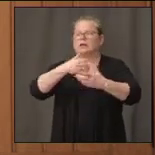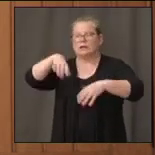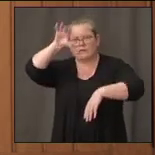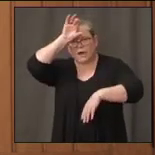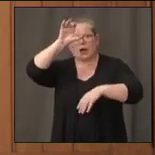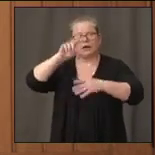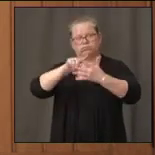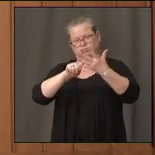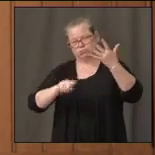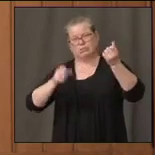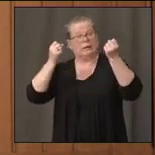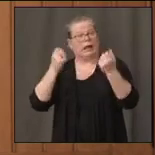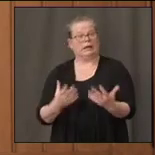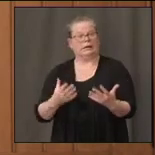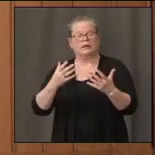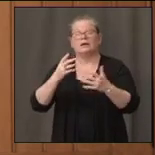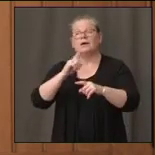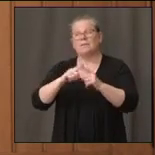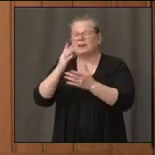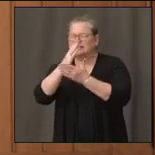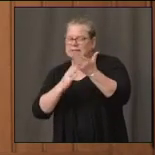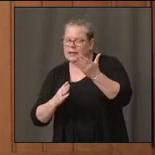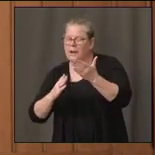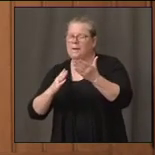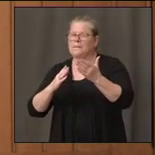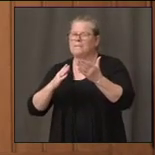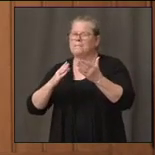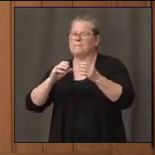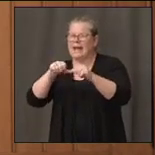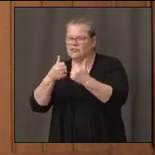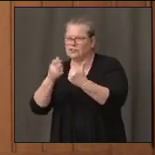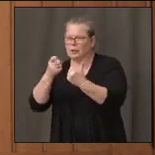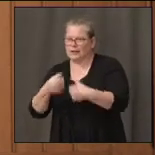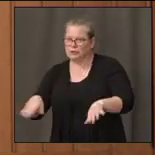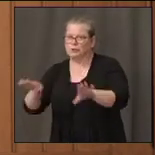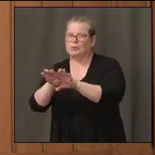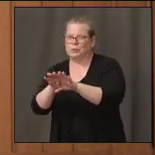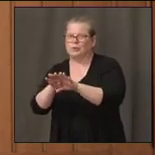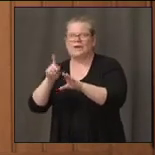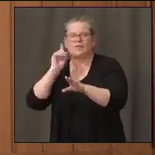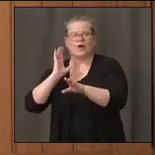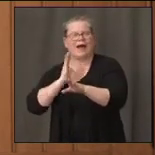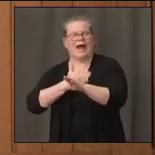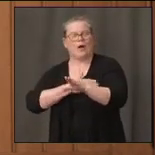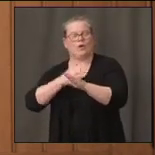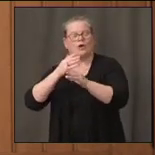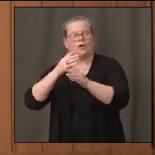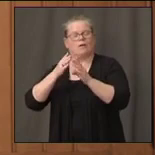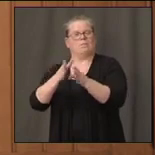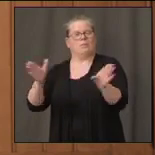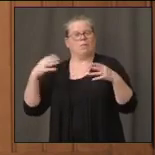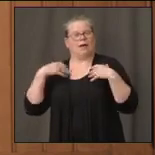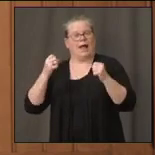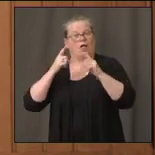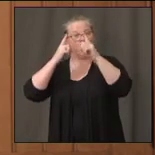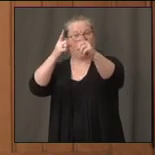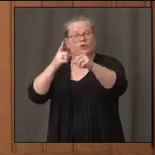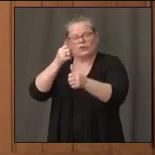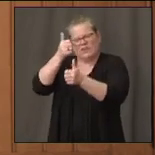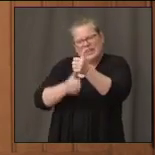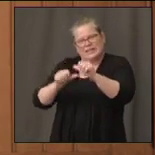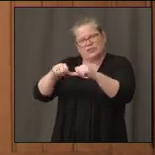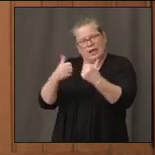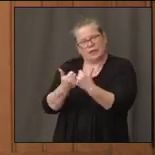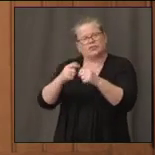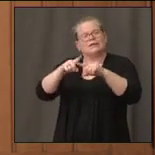to support our public health goals. And so for each agency, it's a very different calculation in terms of what those specific services are,